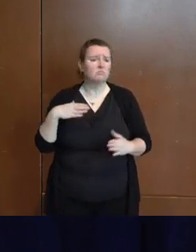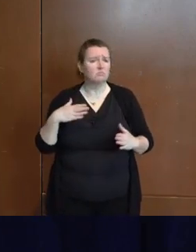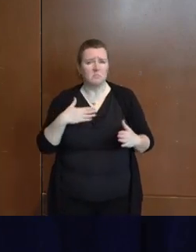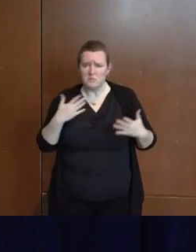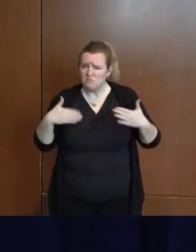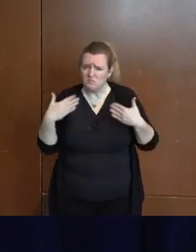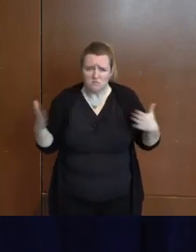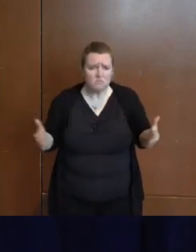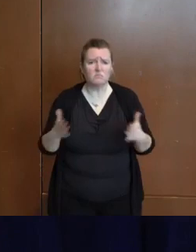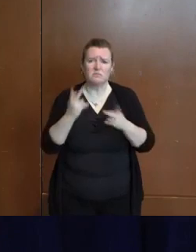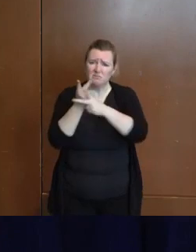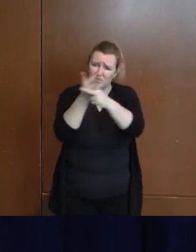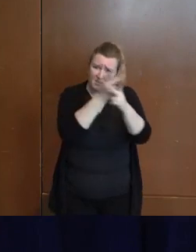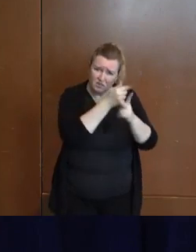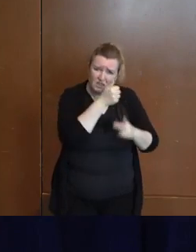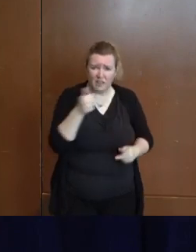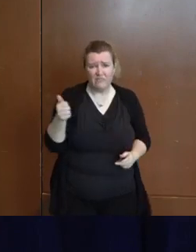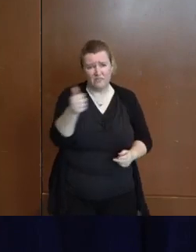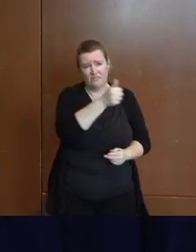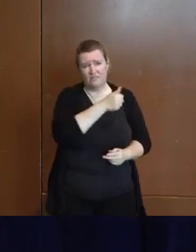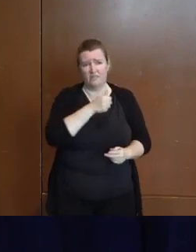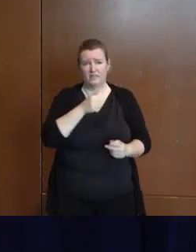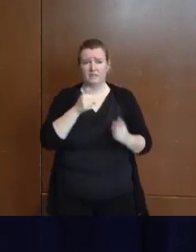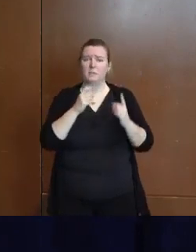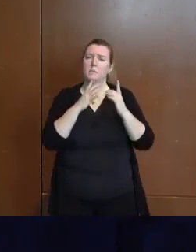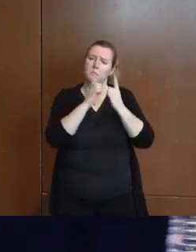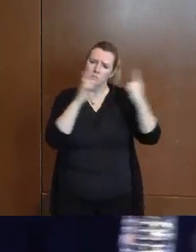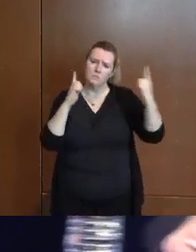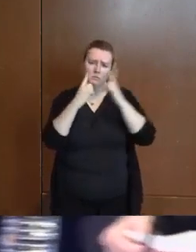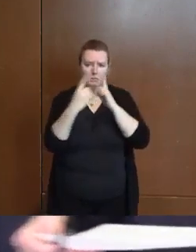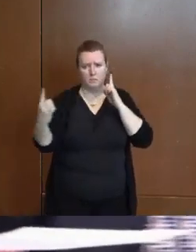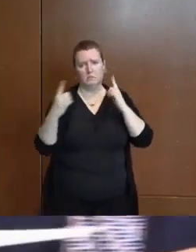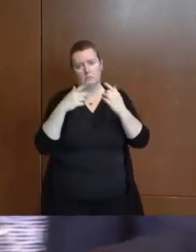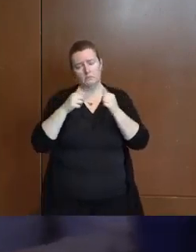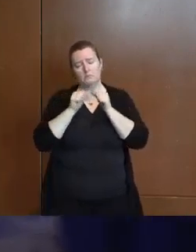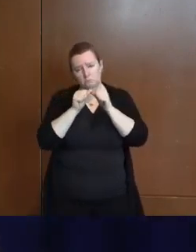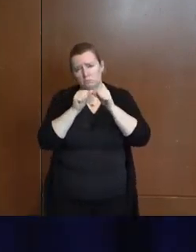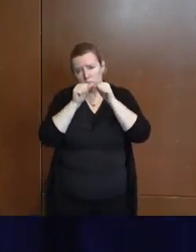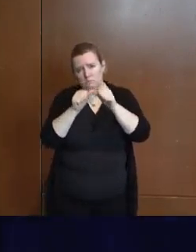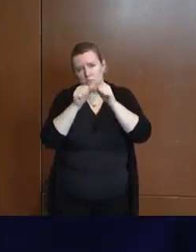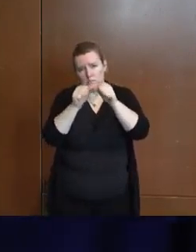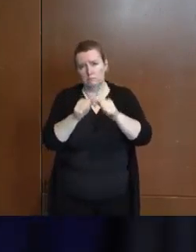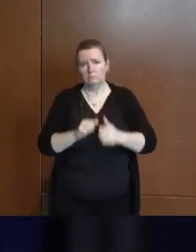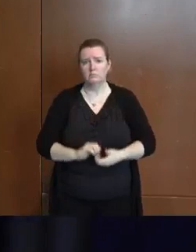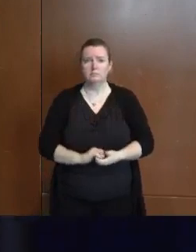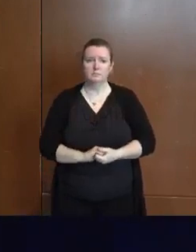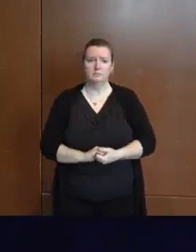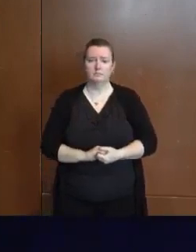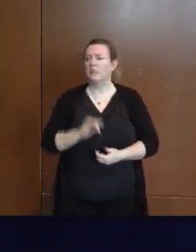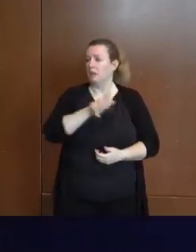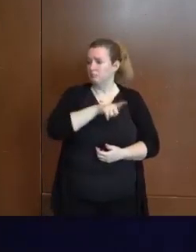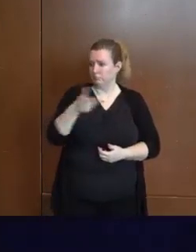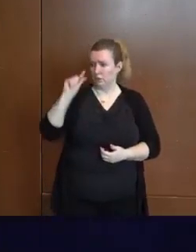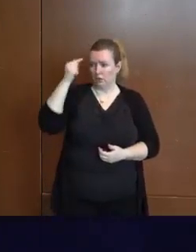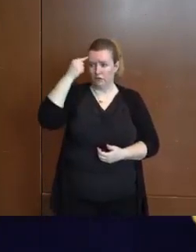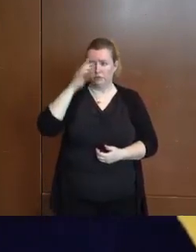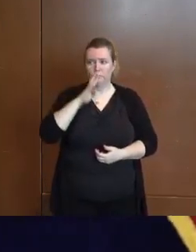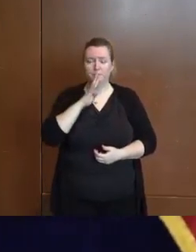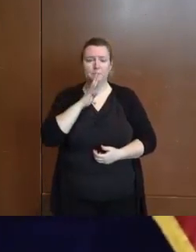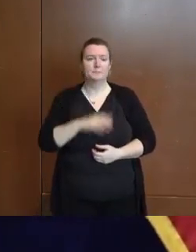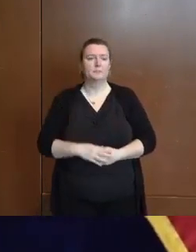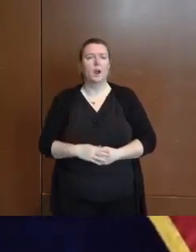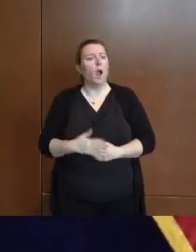social distancing that will make a difference. Thank you. Judy, thank you as always for not just the report, but for your extraordinary leadership.